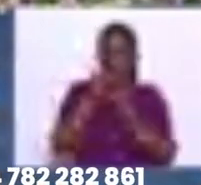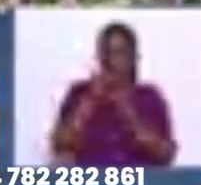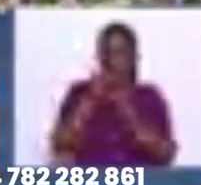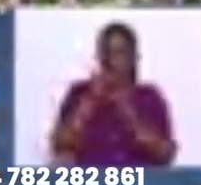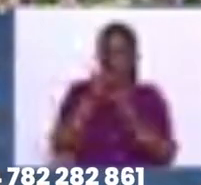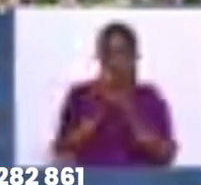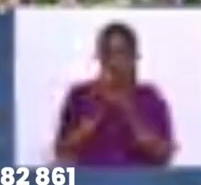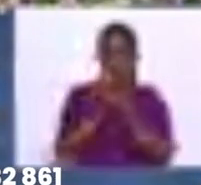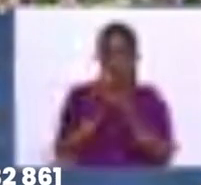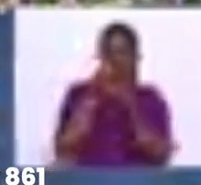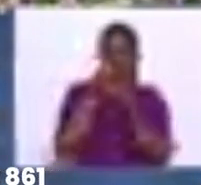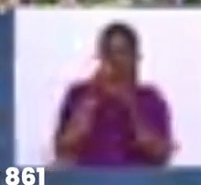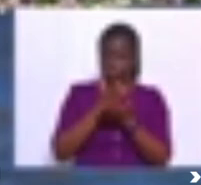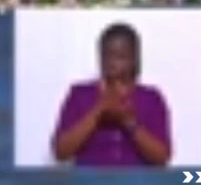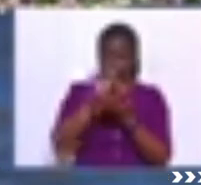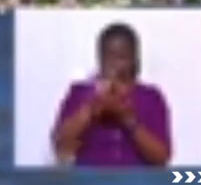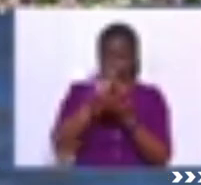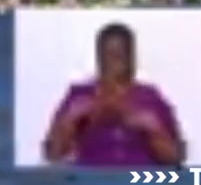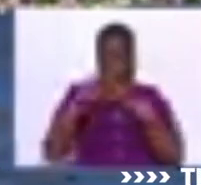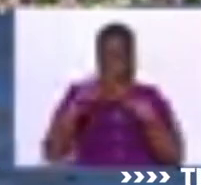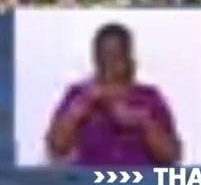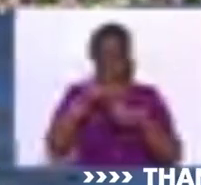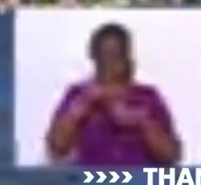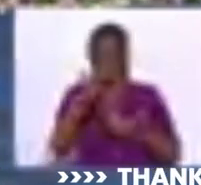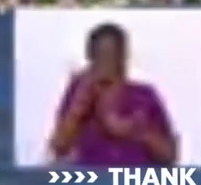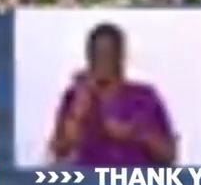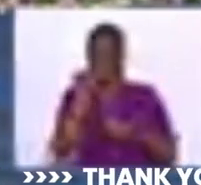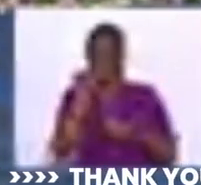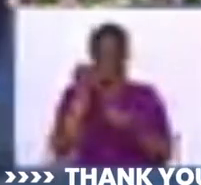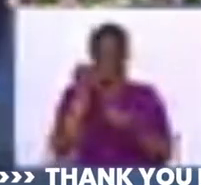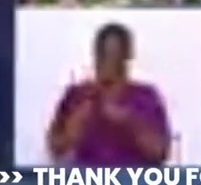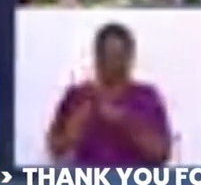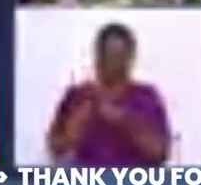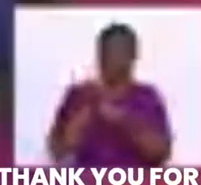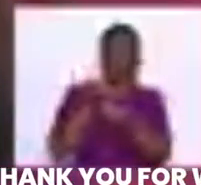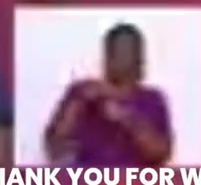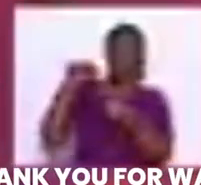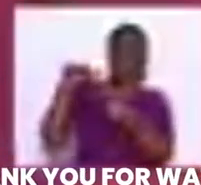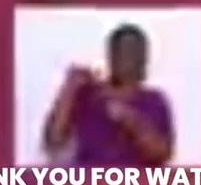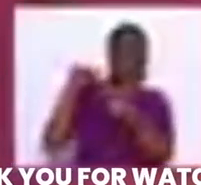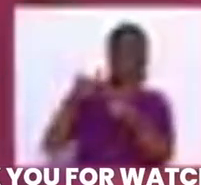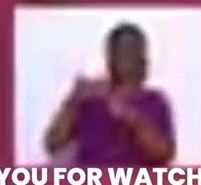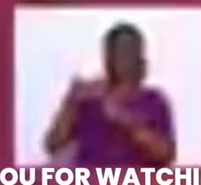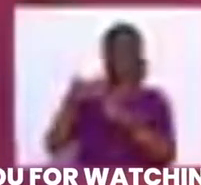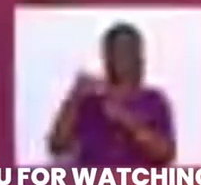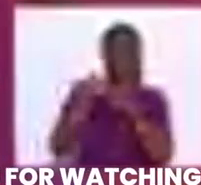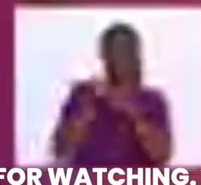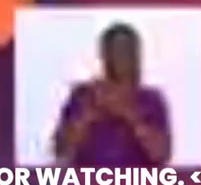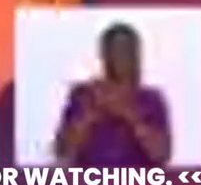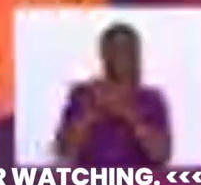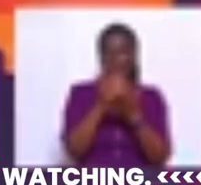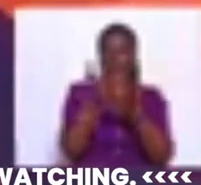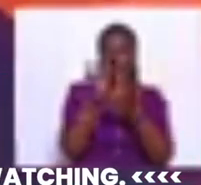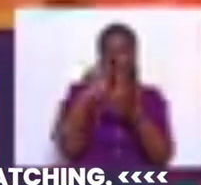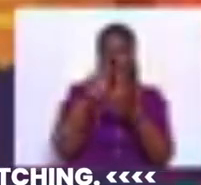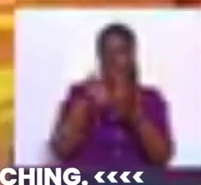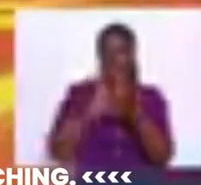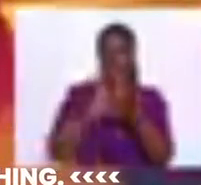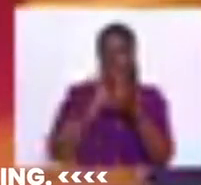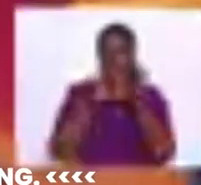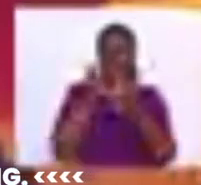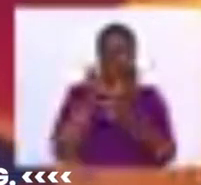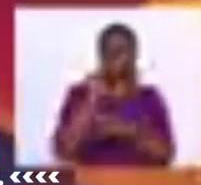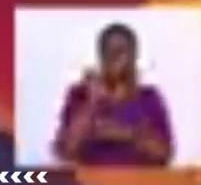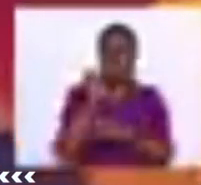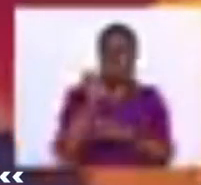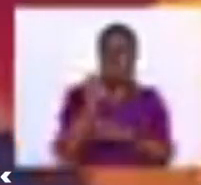cure any disease. He's done it, and he is doing it. Some of you may have testimonies. But